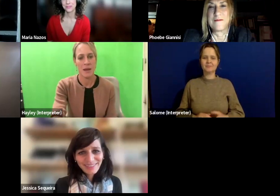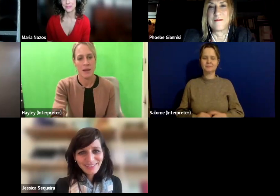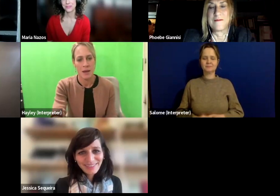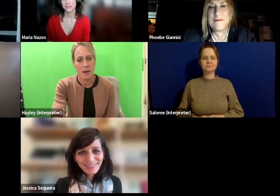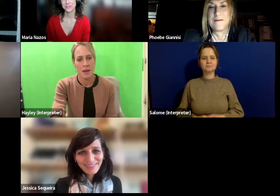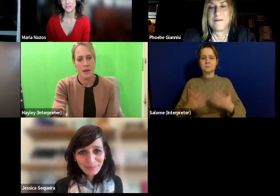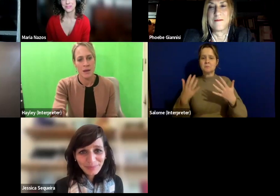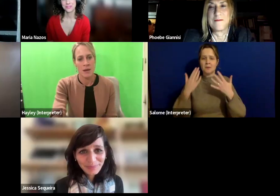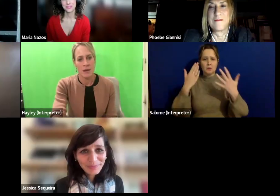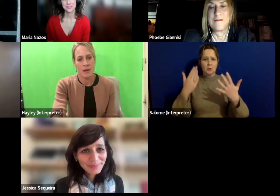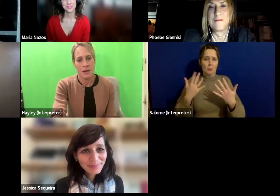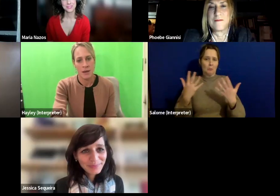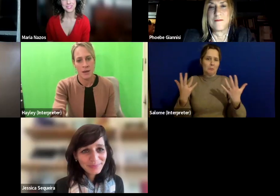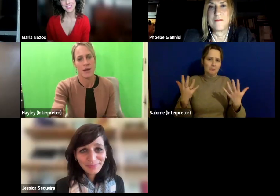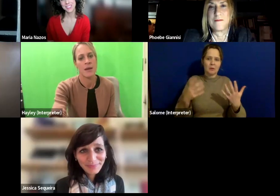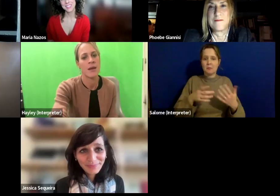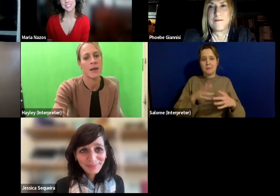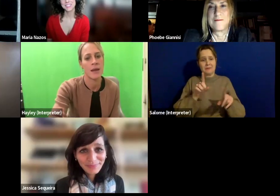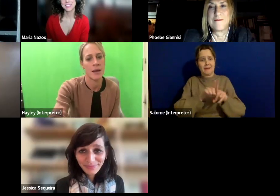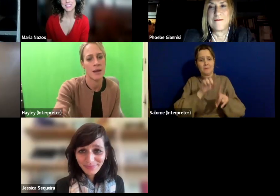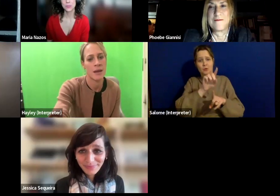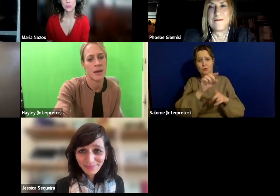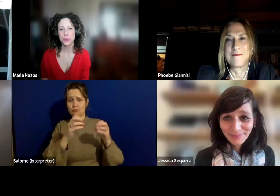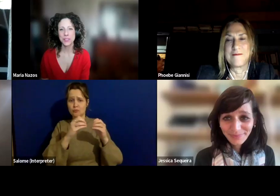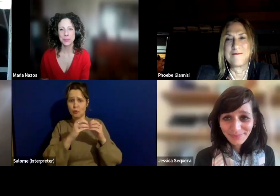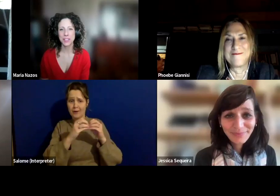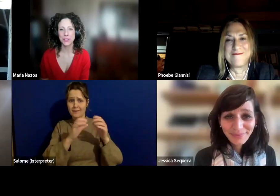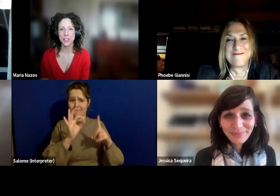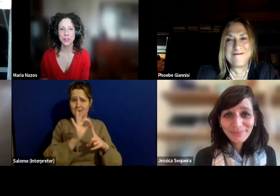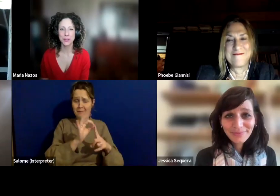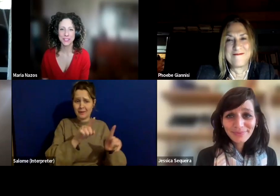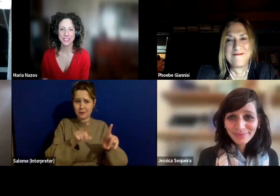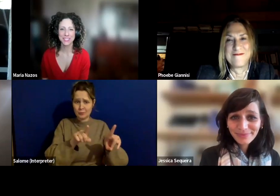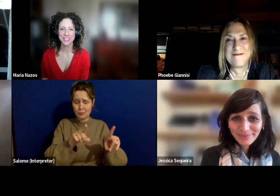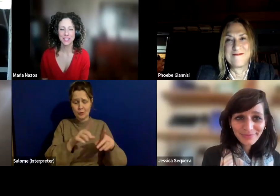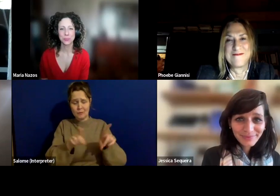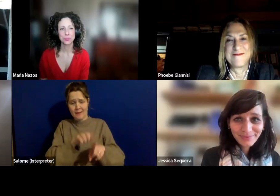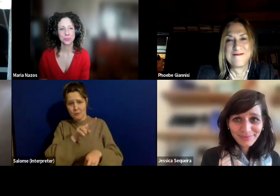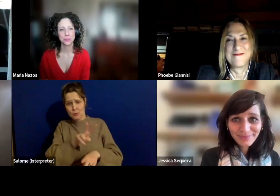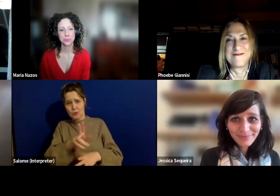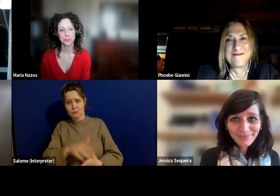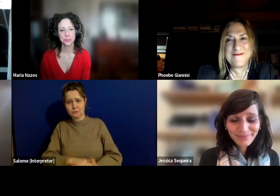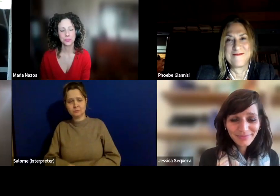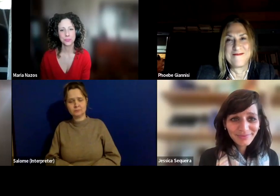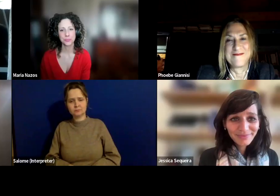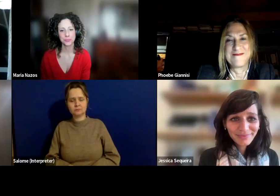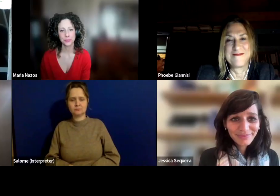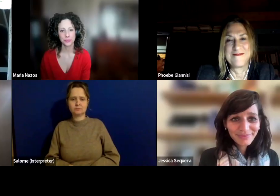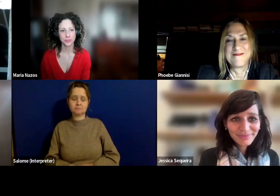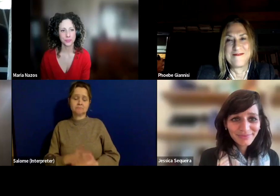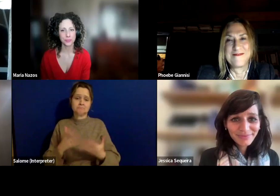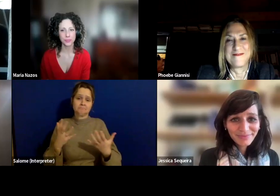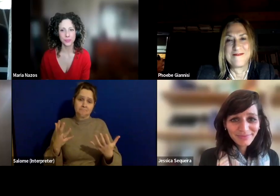I mean, I don't know about Brian and Phoebe. I mean, Yeah. What's it been like for you? I mean, I have to